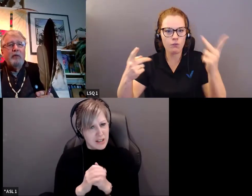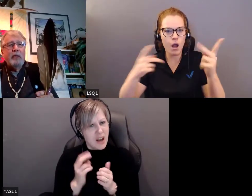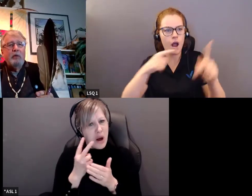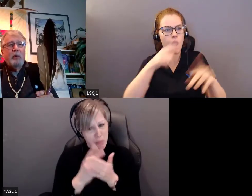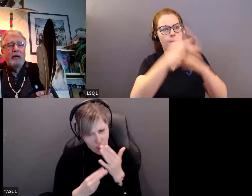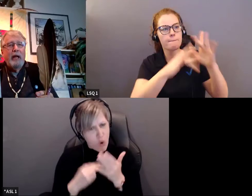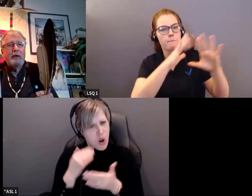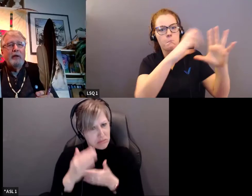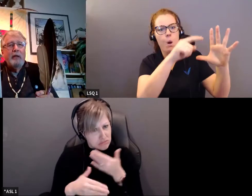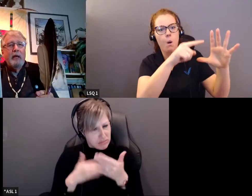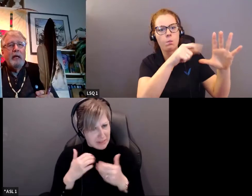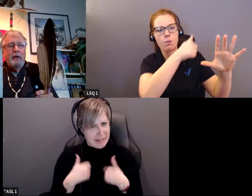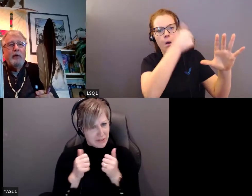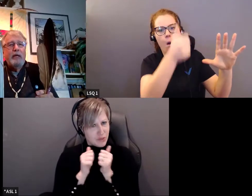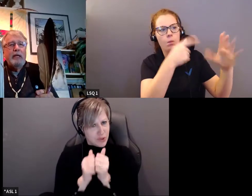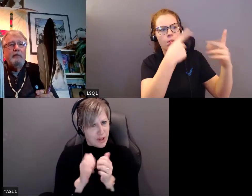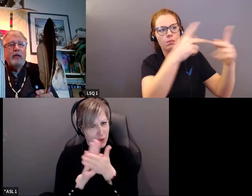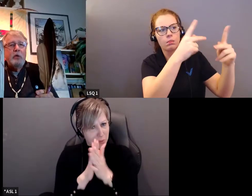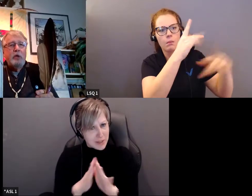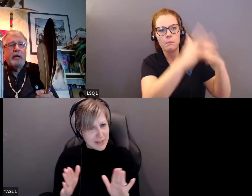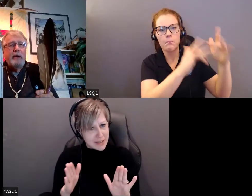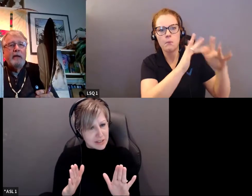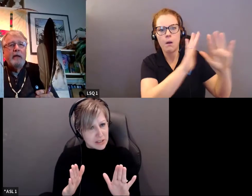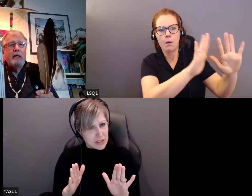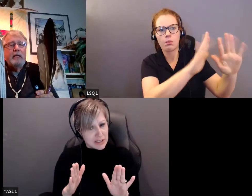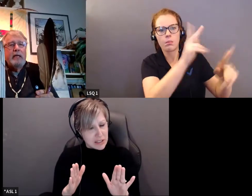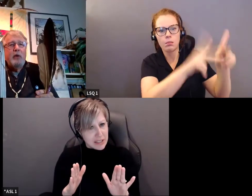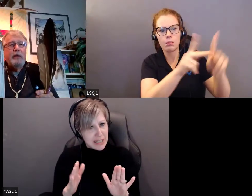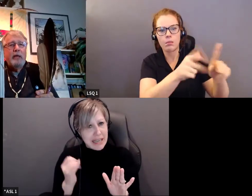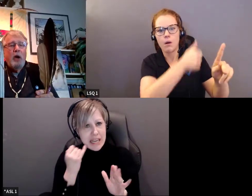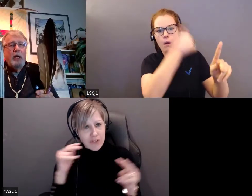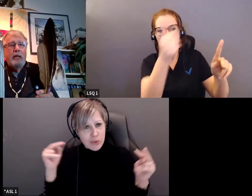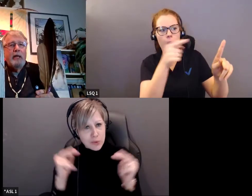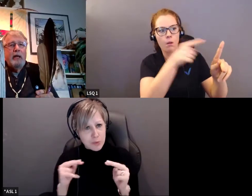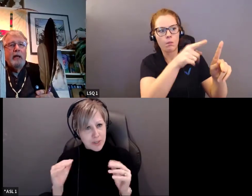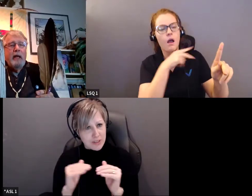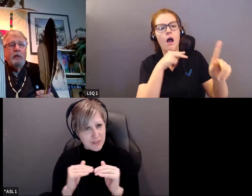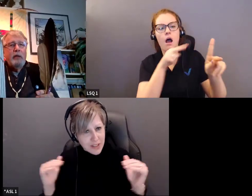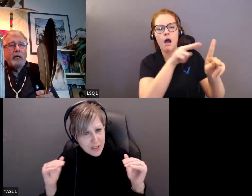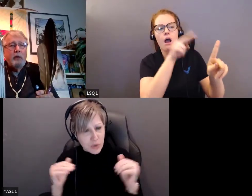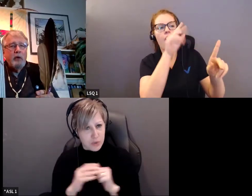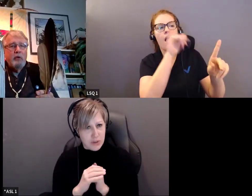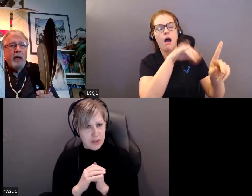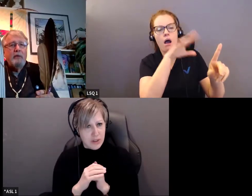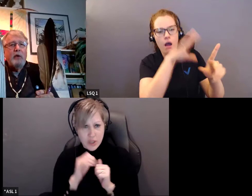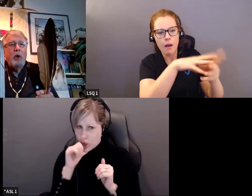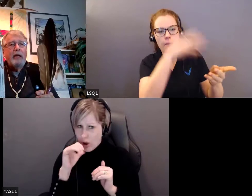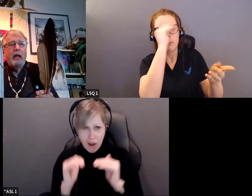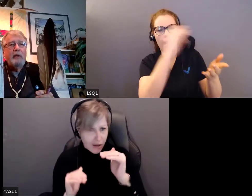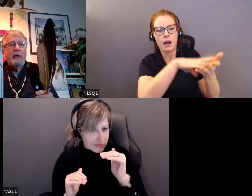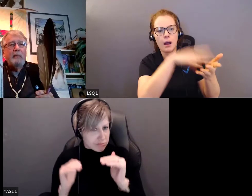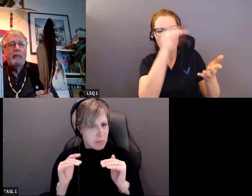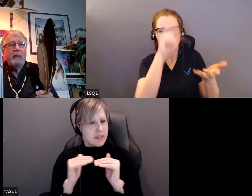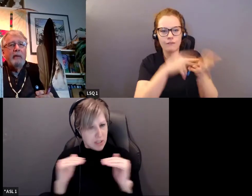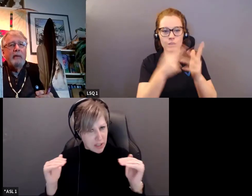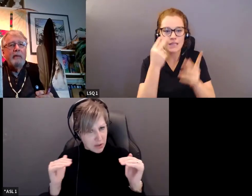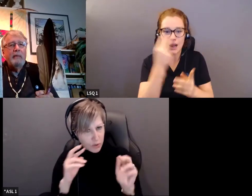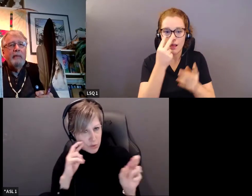live peacefully with one another if we live equally, live with equality and with respect for one